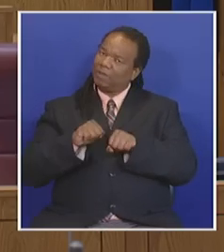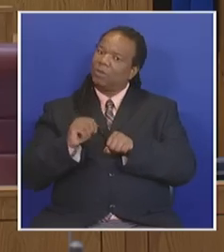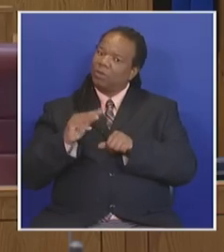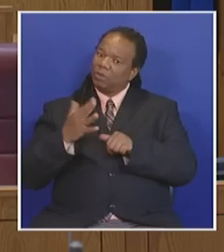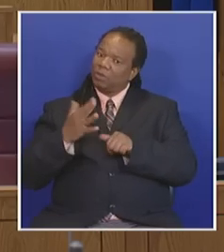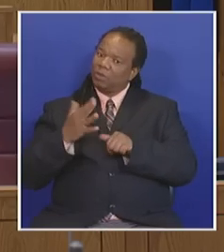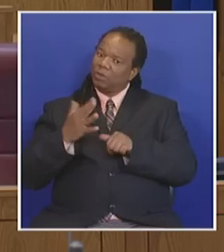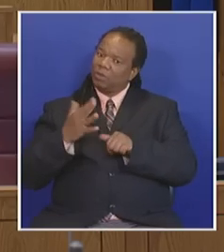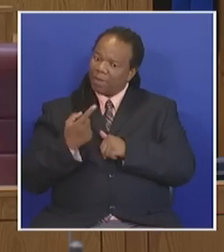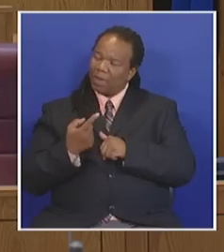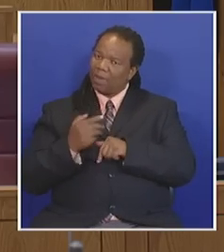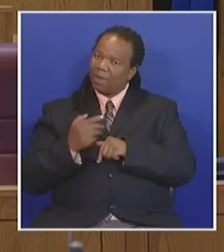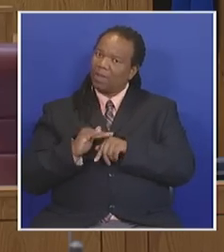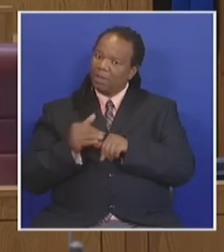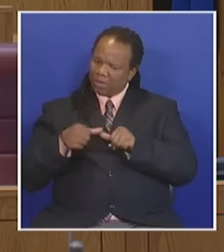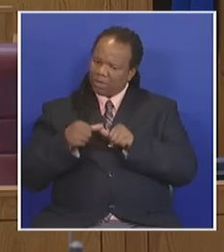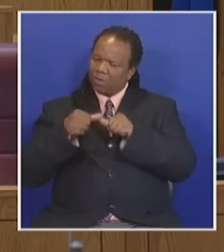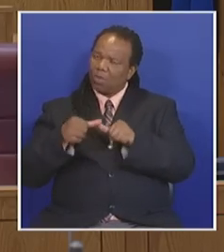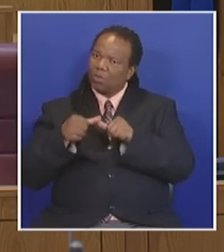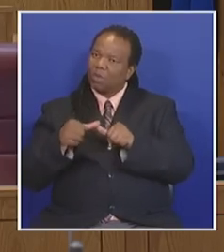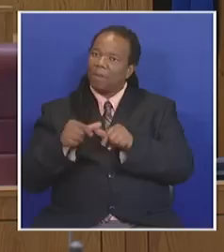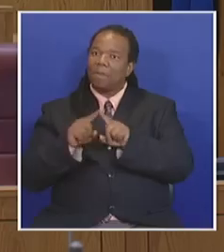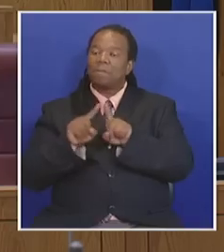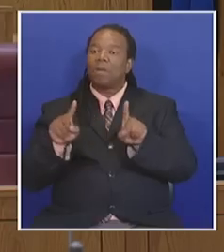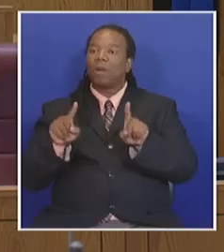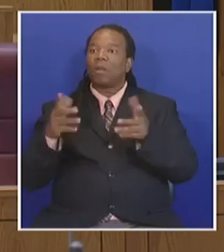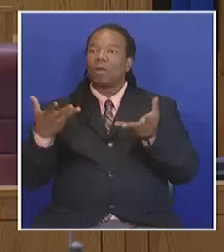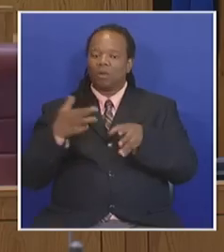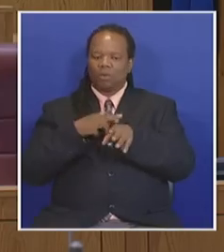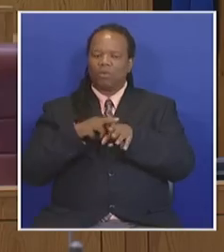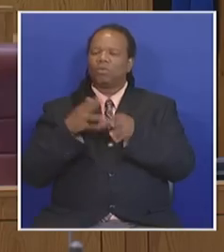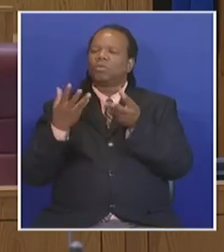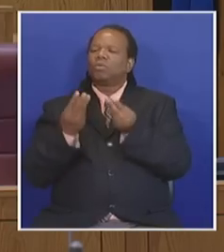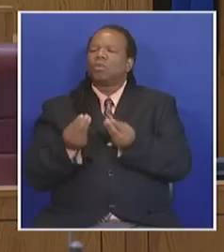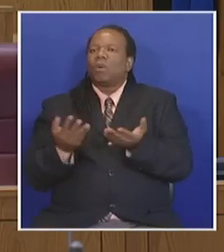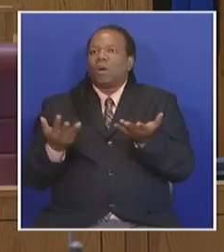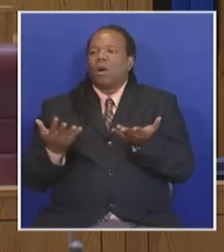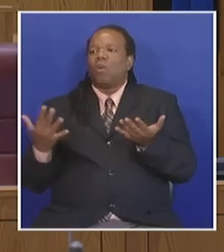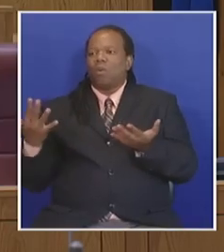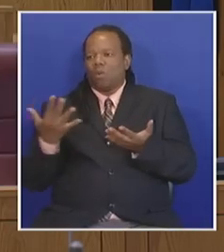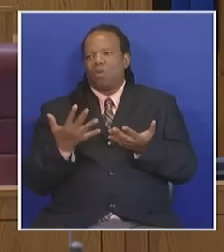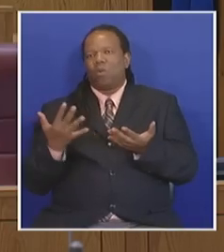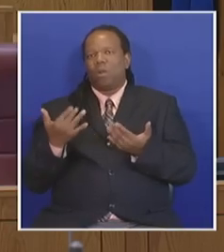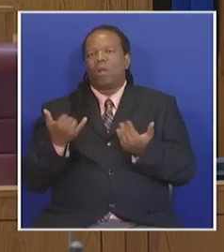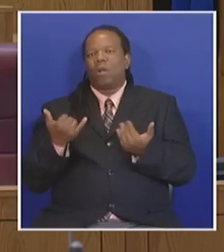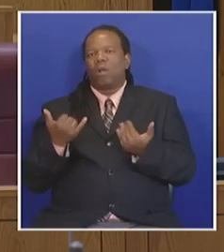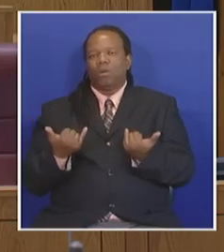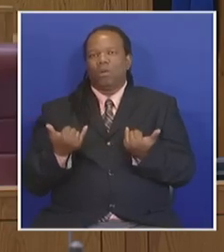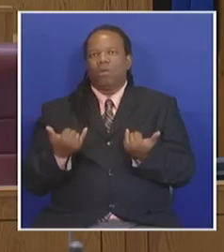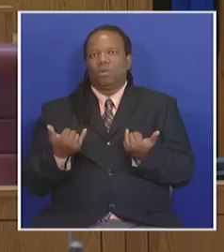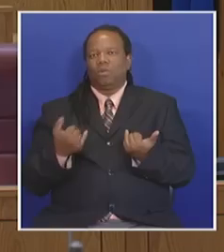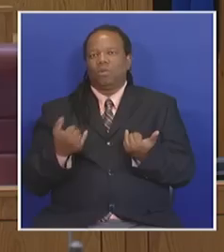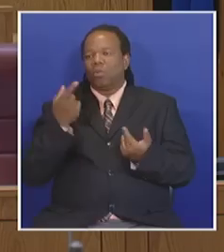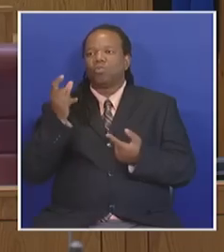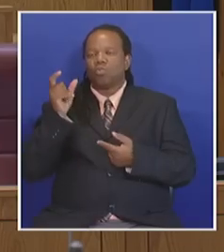together to combat this matter? On that note, honorable members, this concludes the business of the